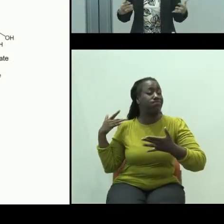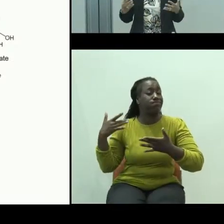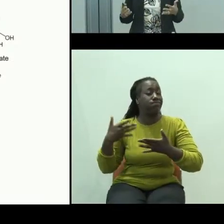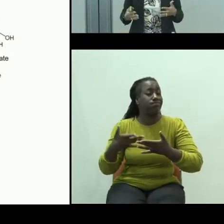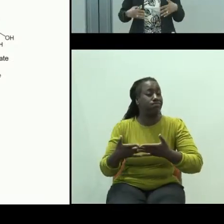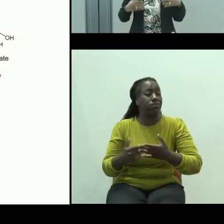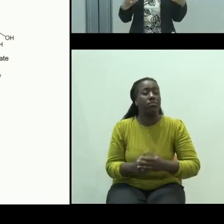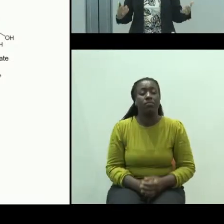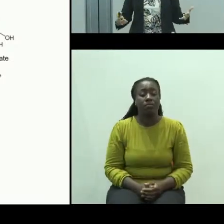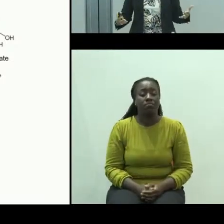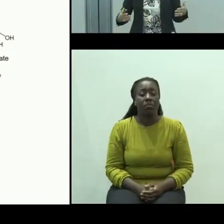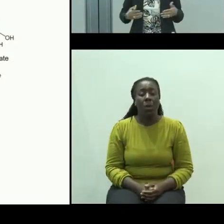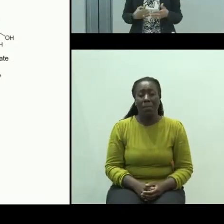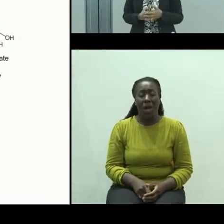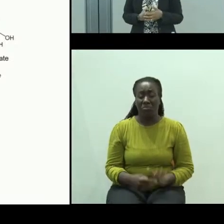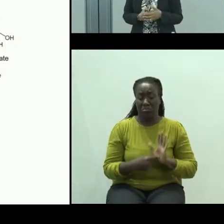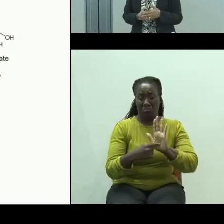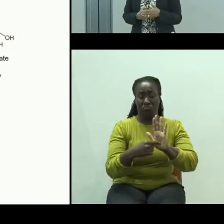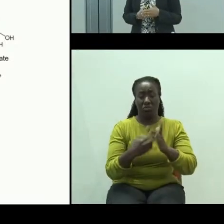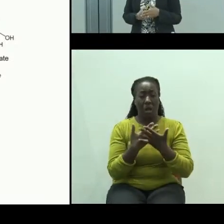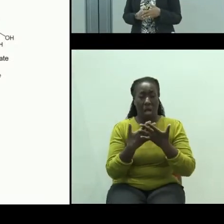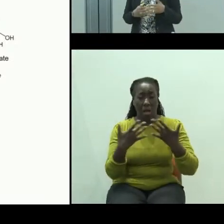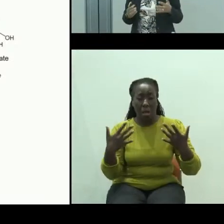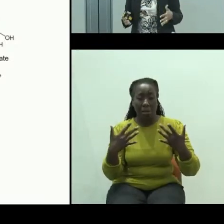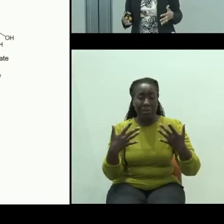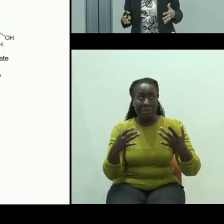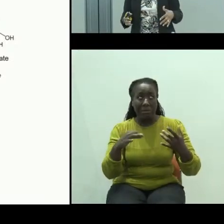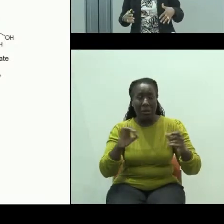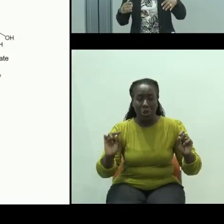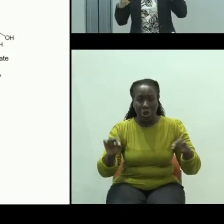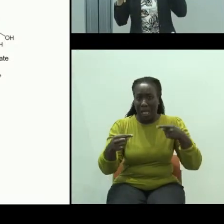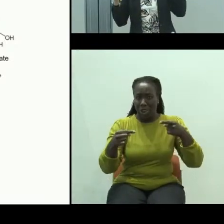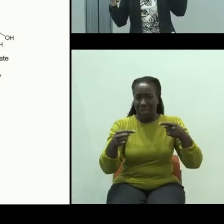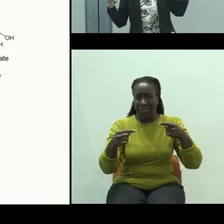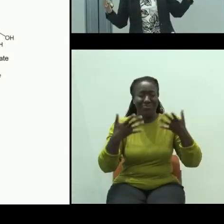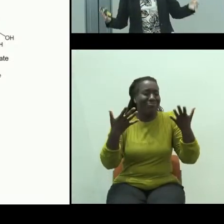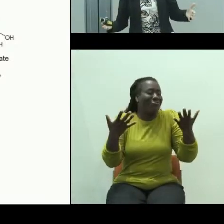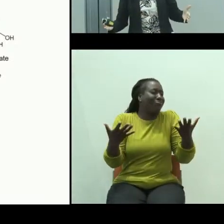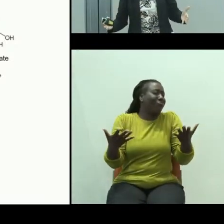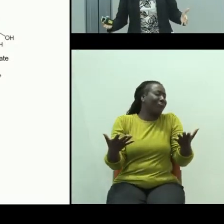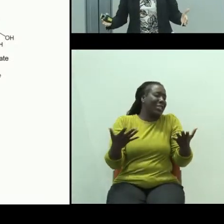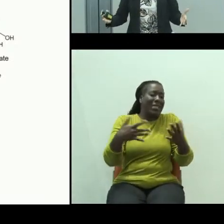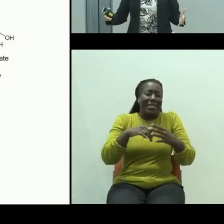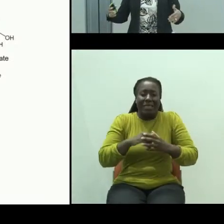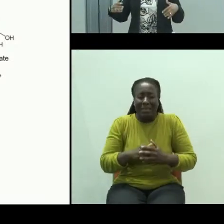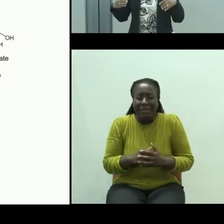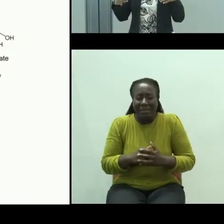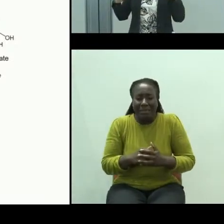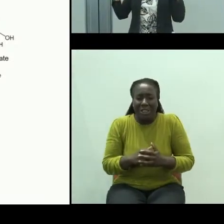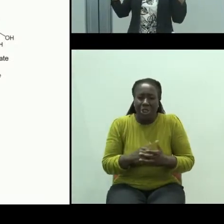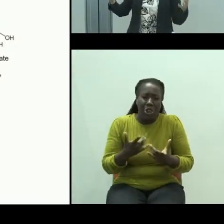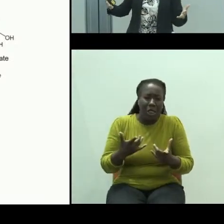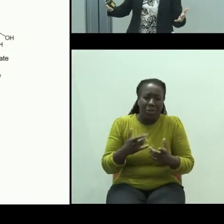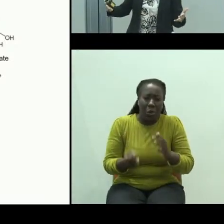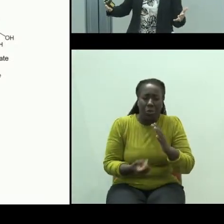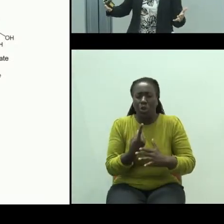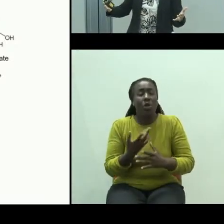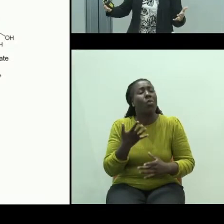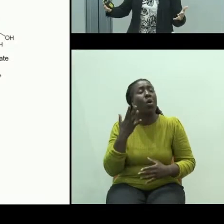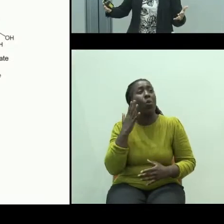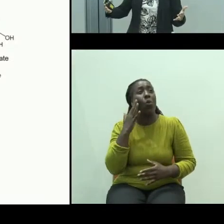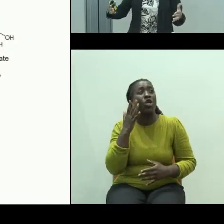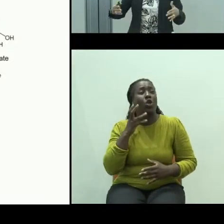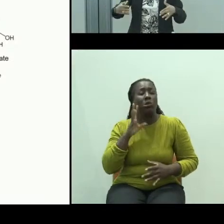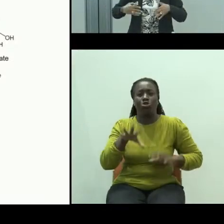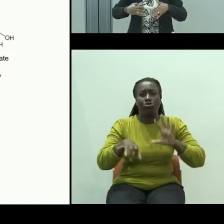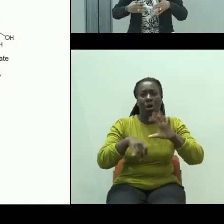has presented a number of challenges, and I always tell my students, challenges are just opportunities. So when you are struggling, remember,